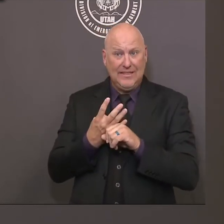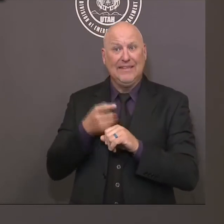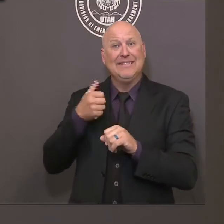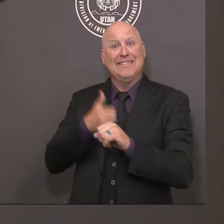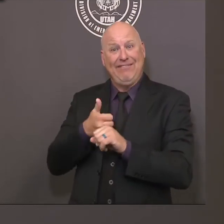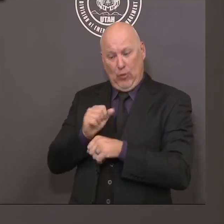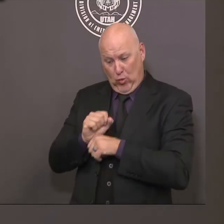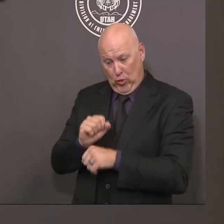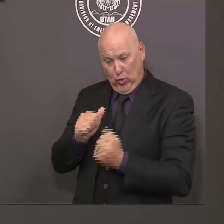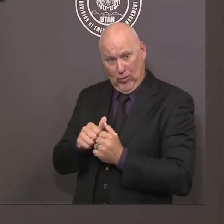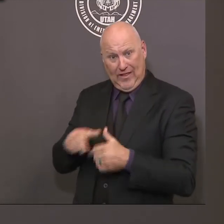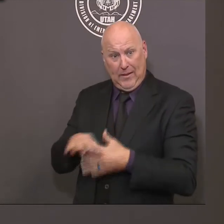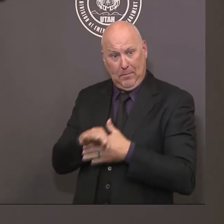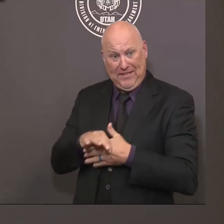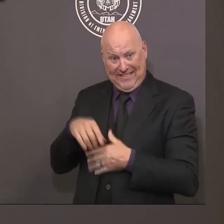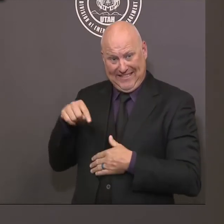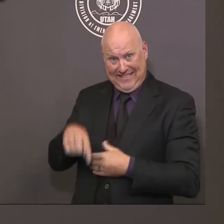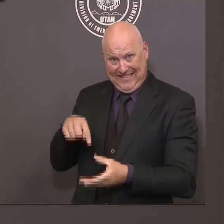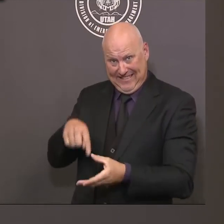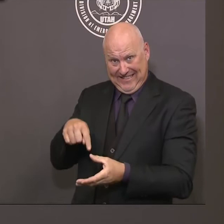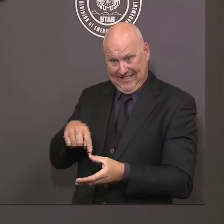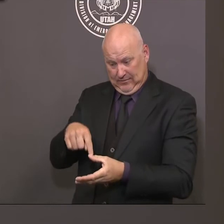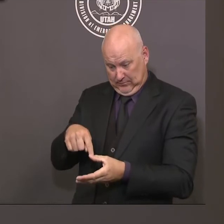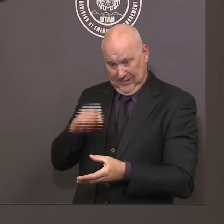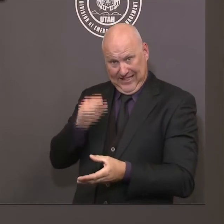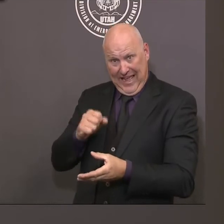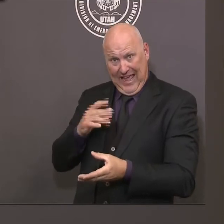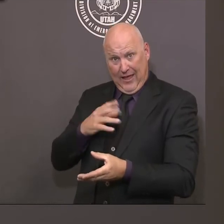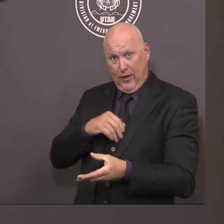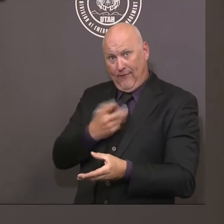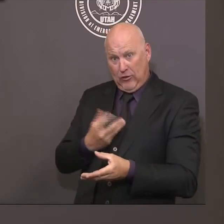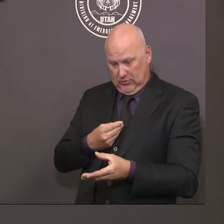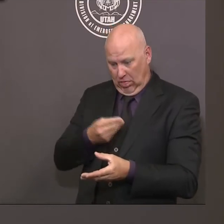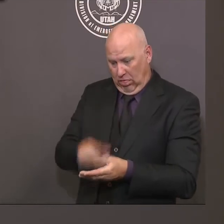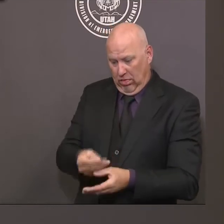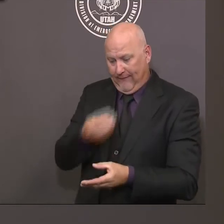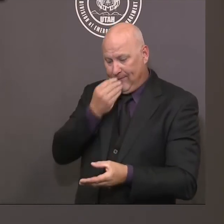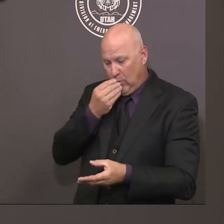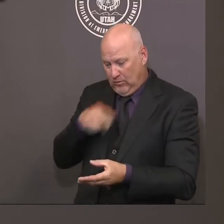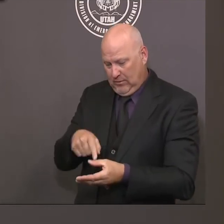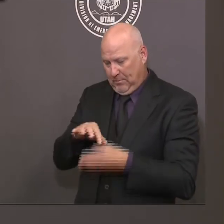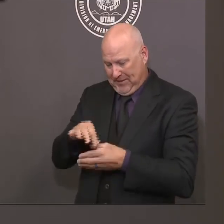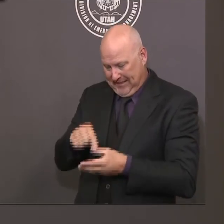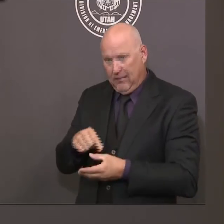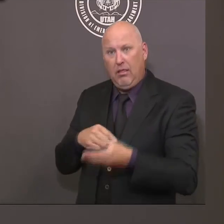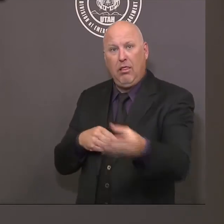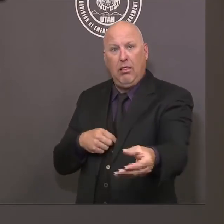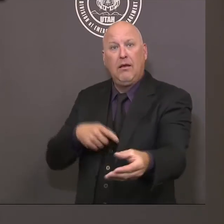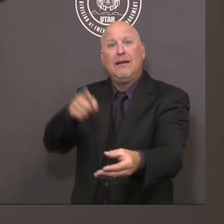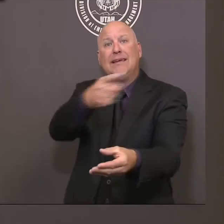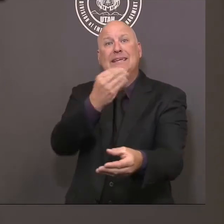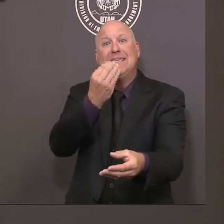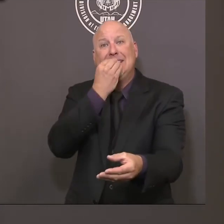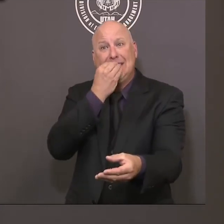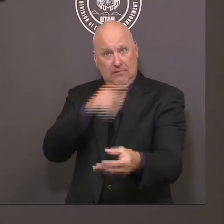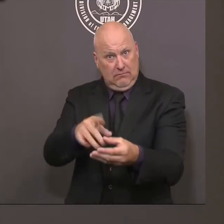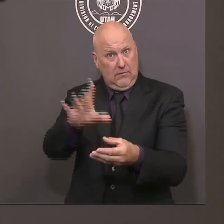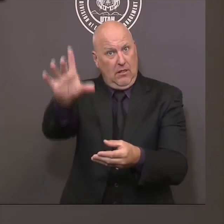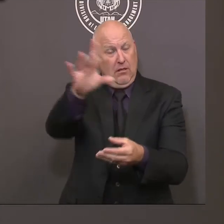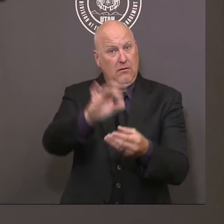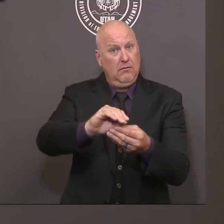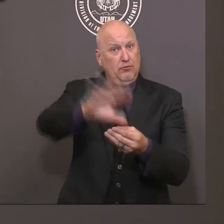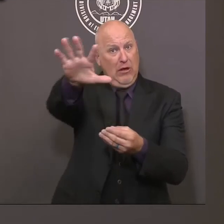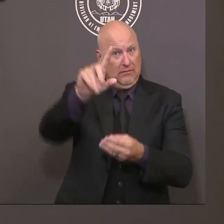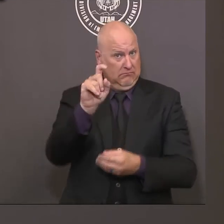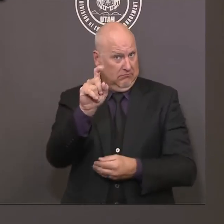in spreading it that way, or is that not even a thing at this point? Yeah, right now there's no evidence that